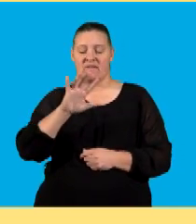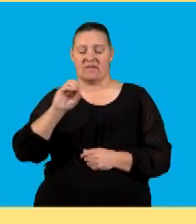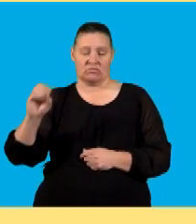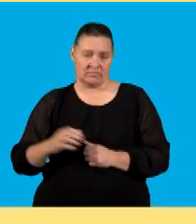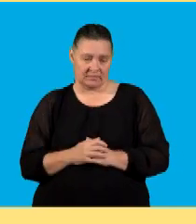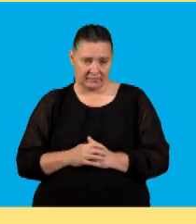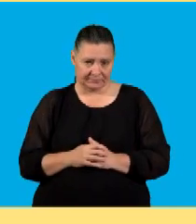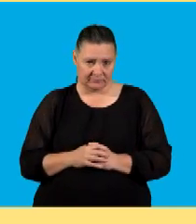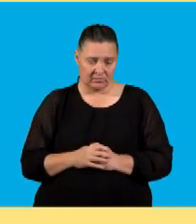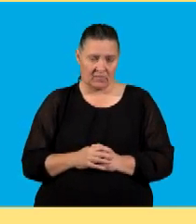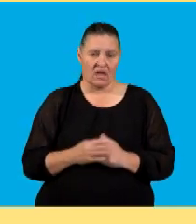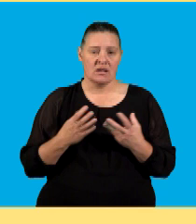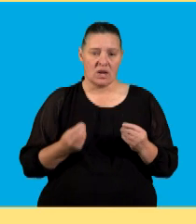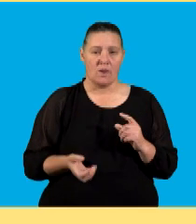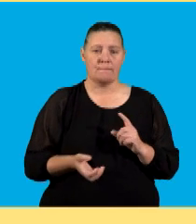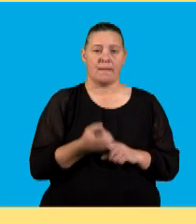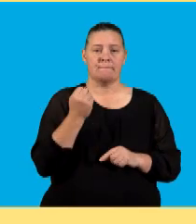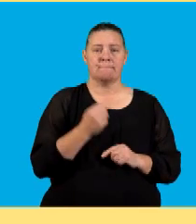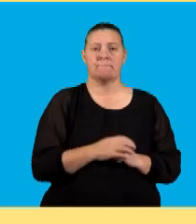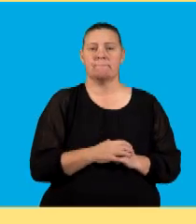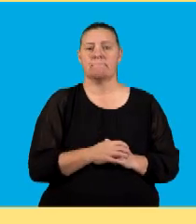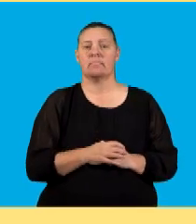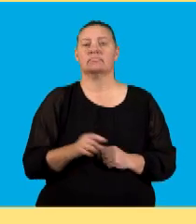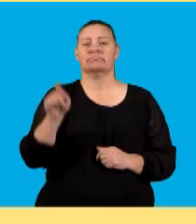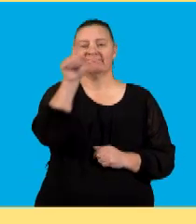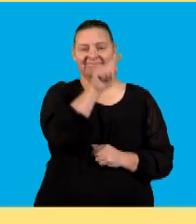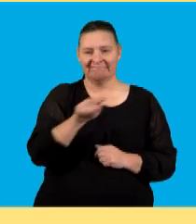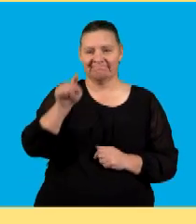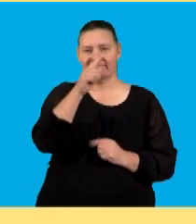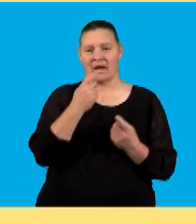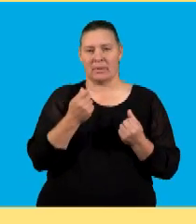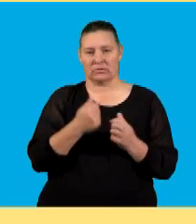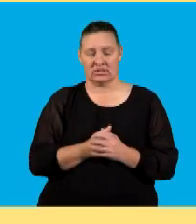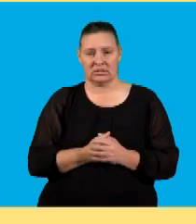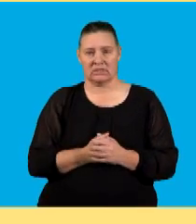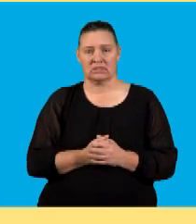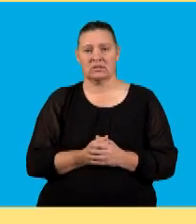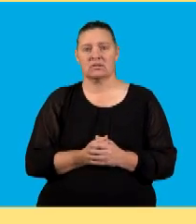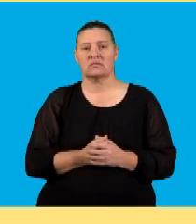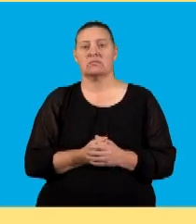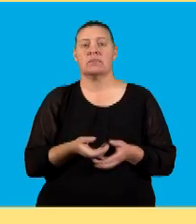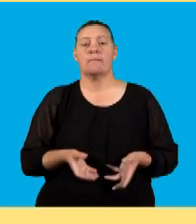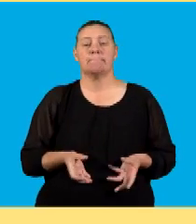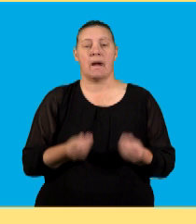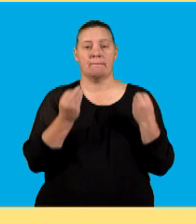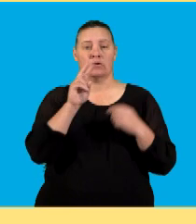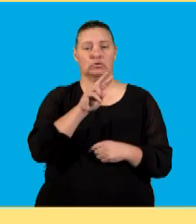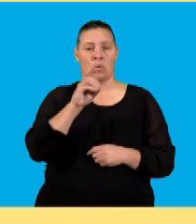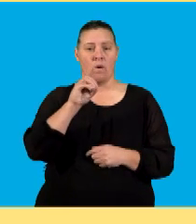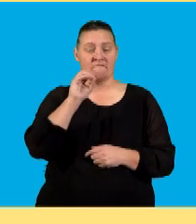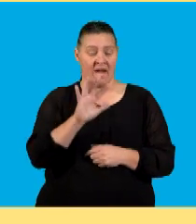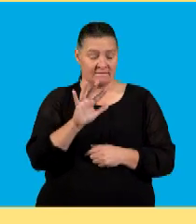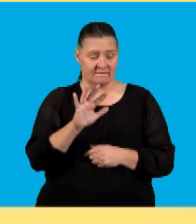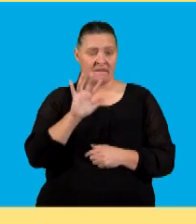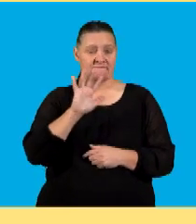205,500. You see now, she has now reached this amount. Once she reaches this